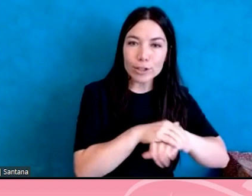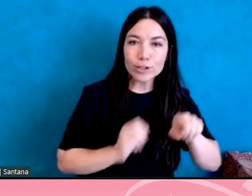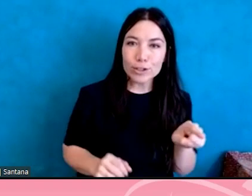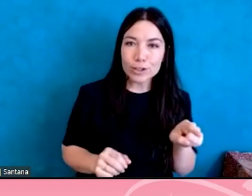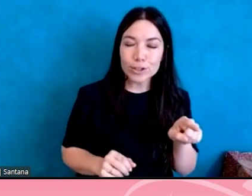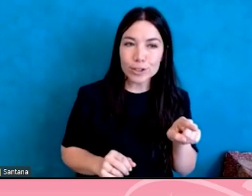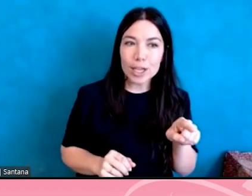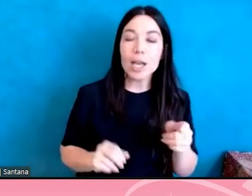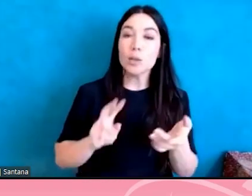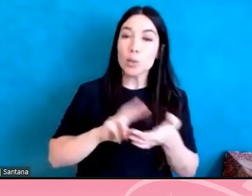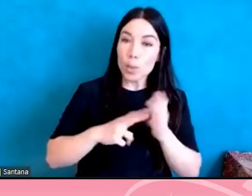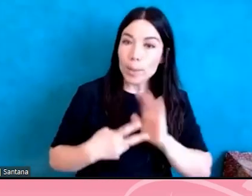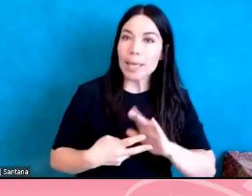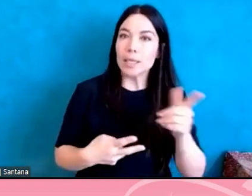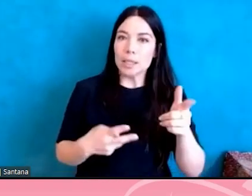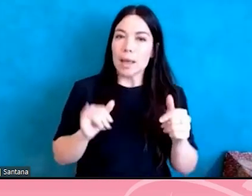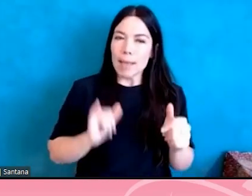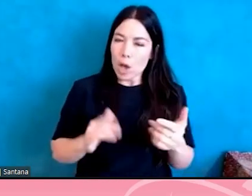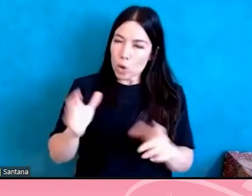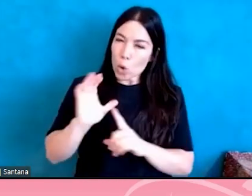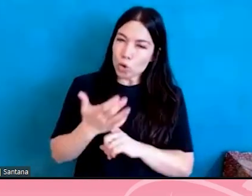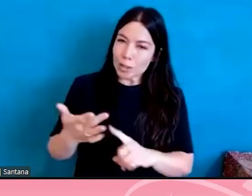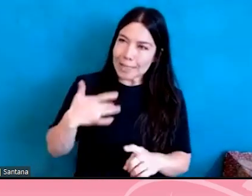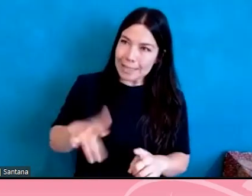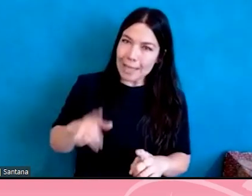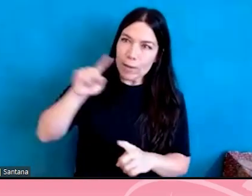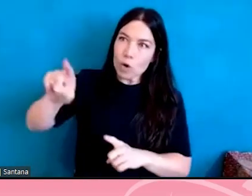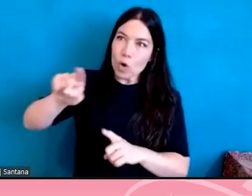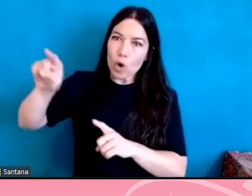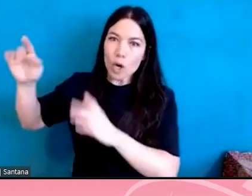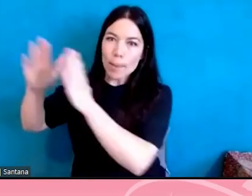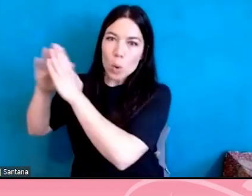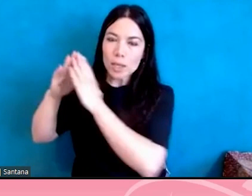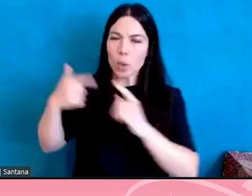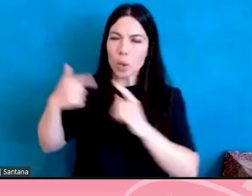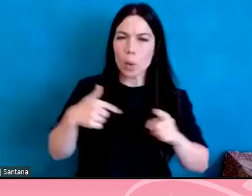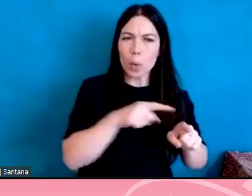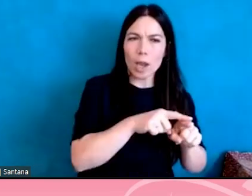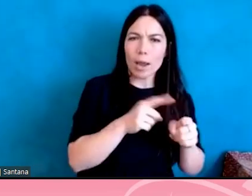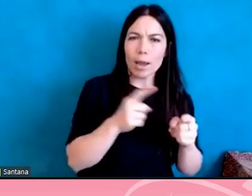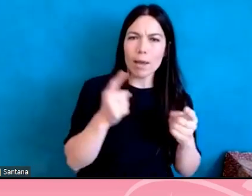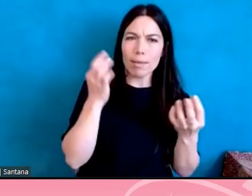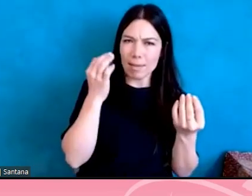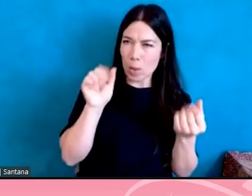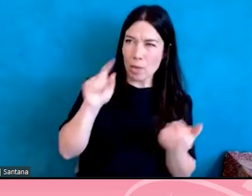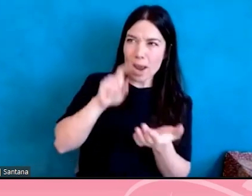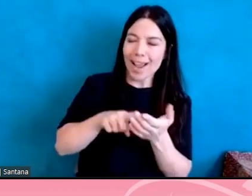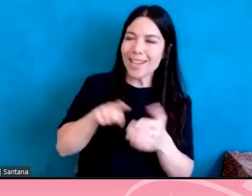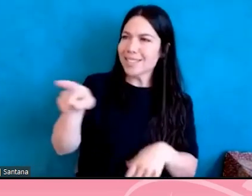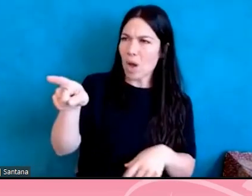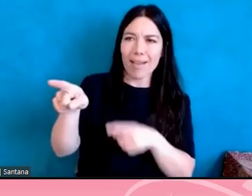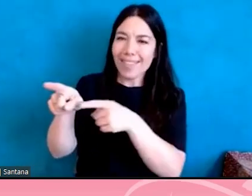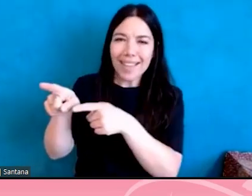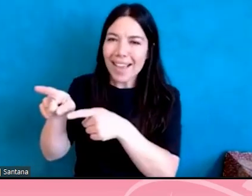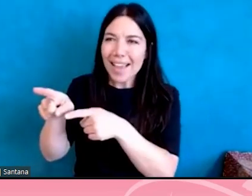further allow us to make sure that what we're identifying as a disorder is actually a disorder. The case history,